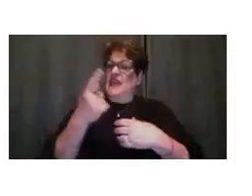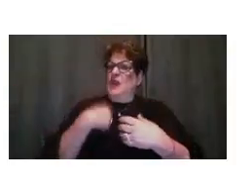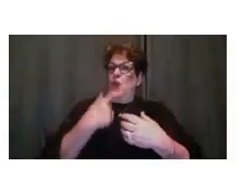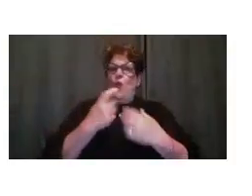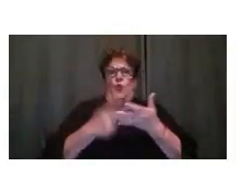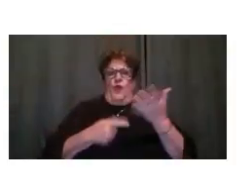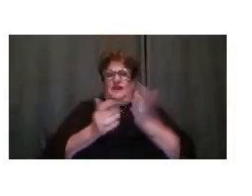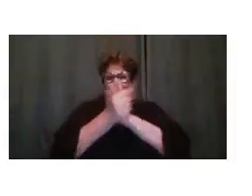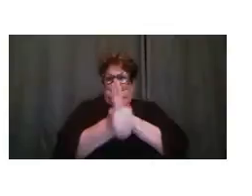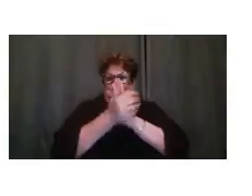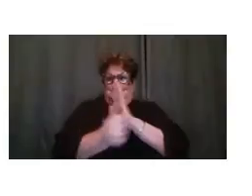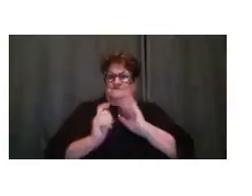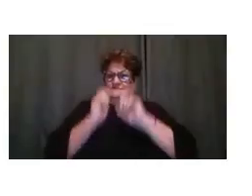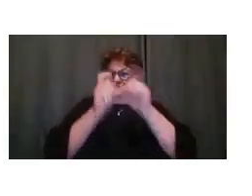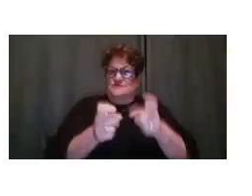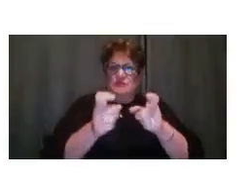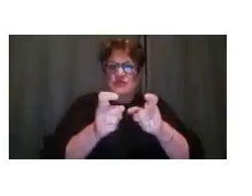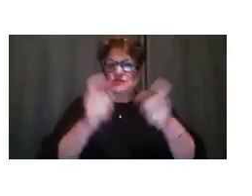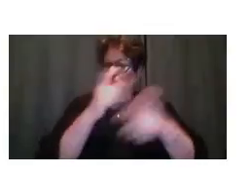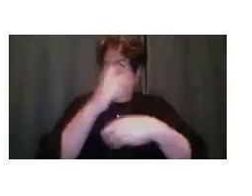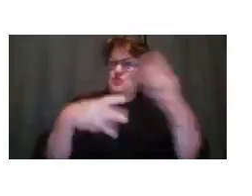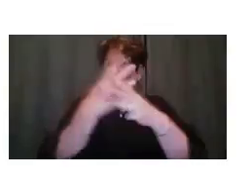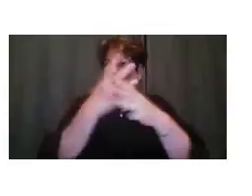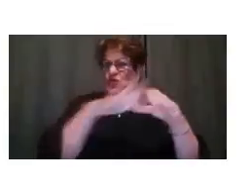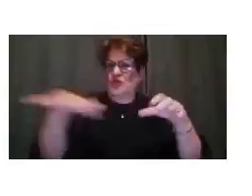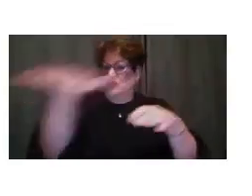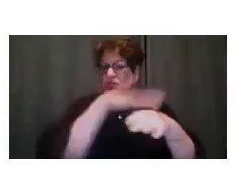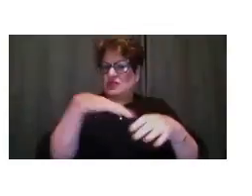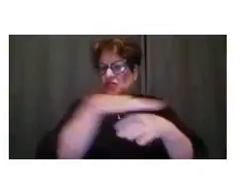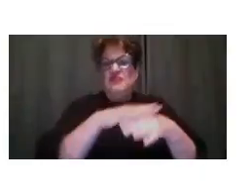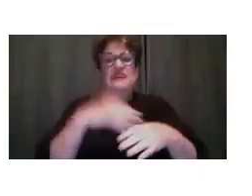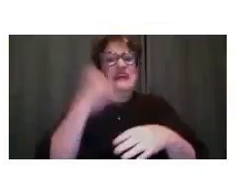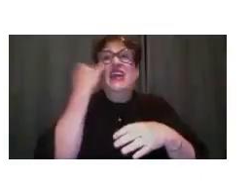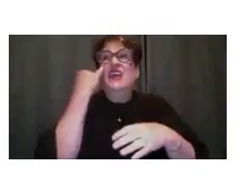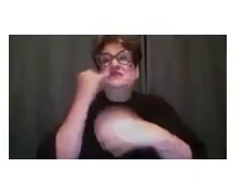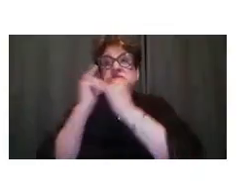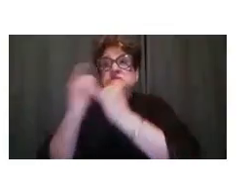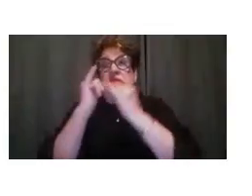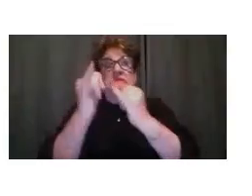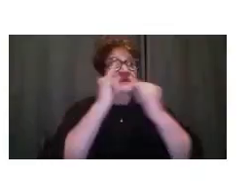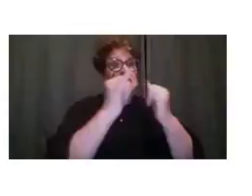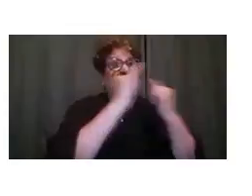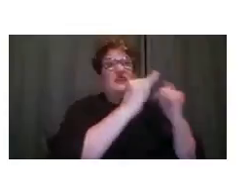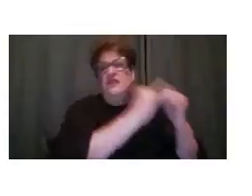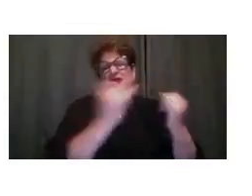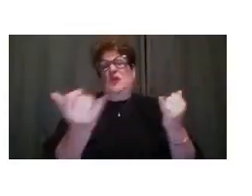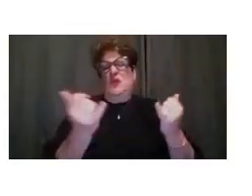society. If we were all the same, life would be